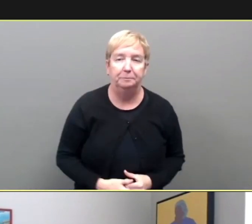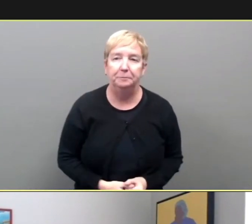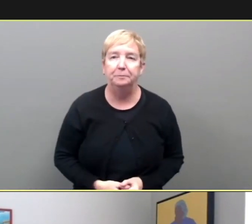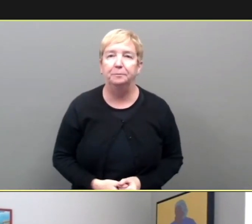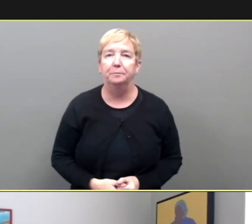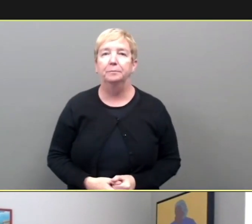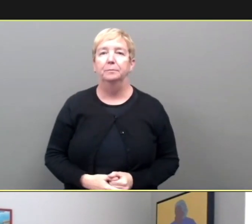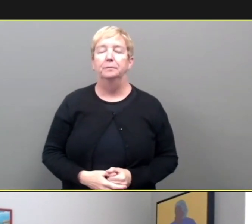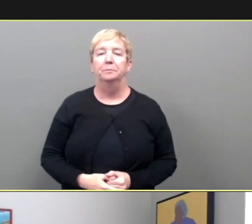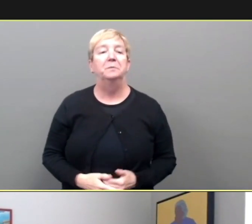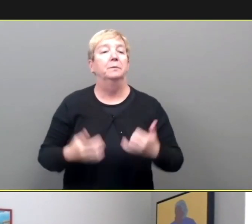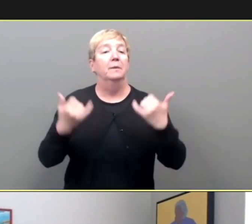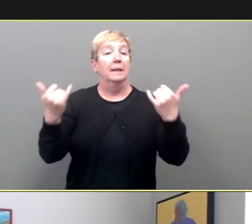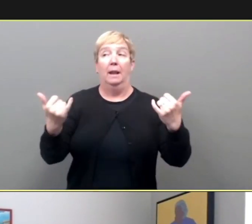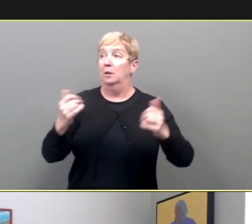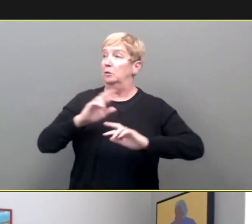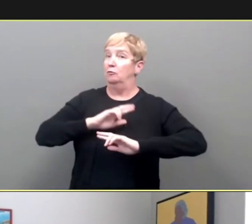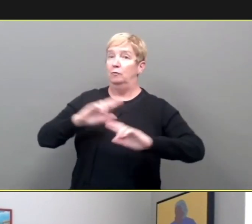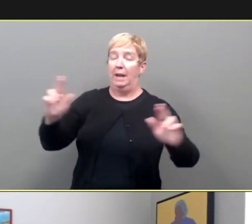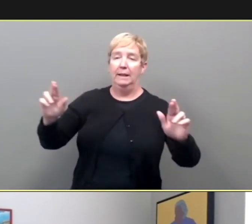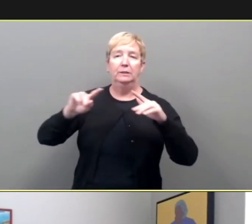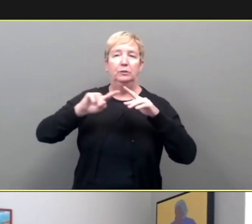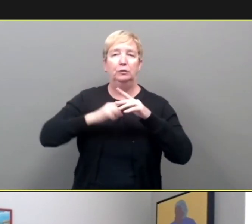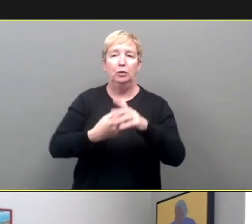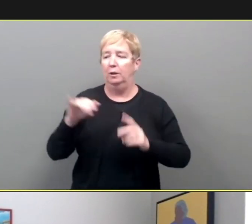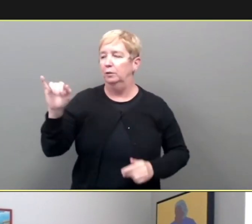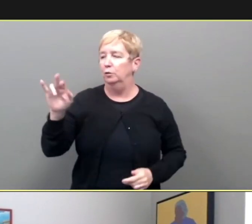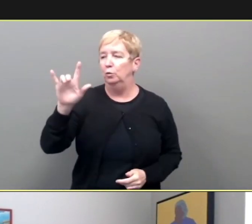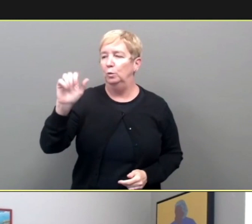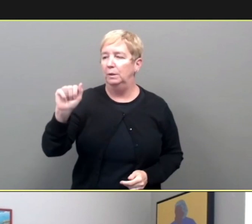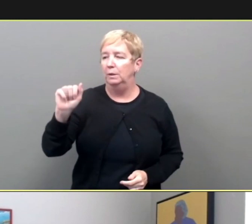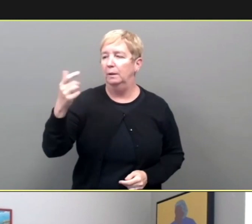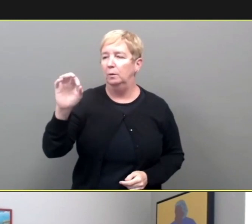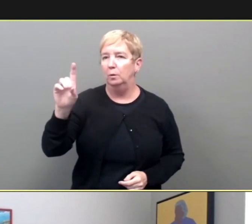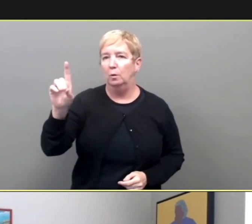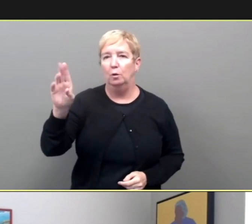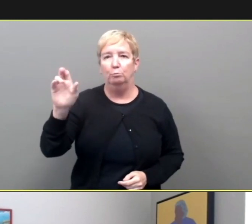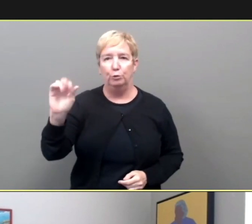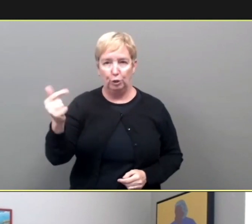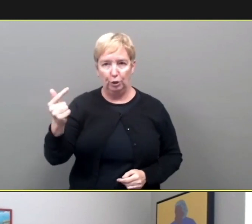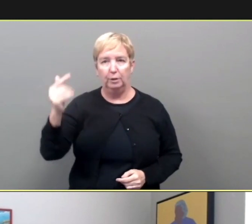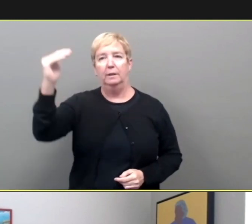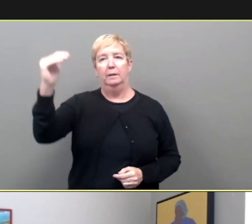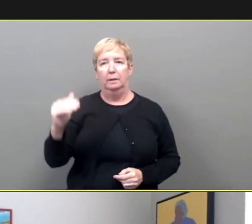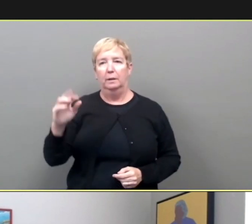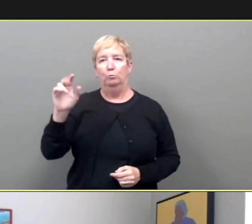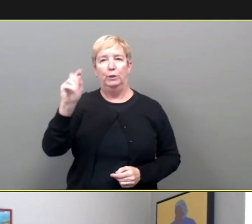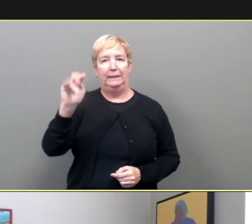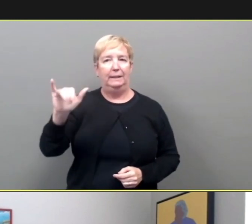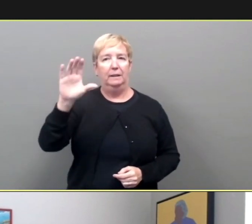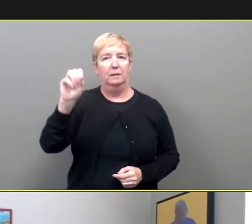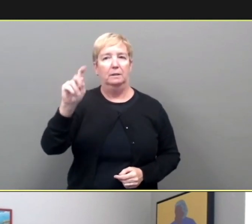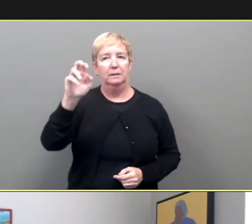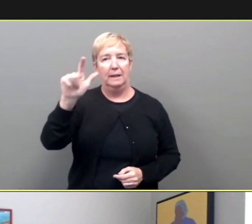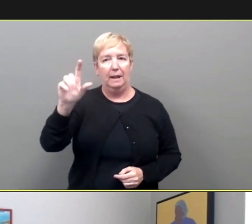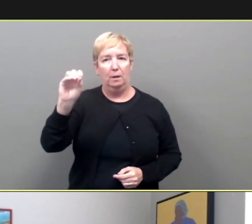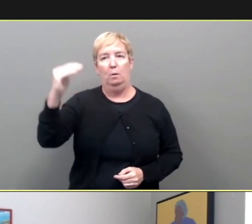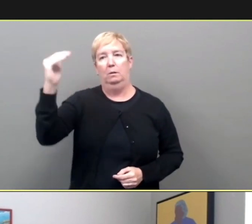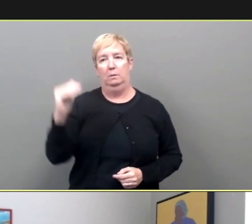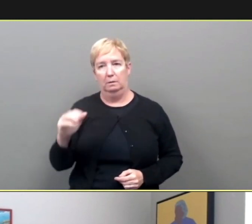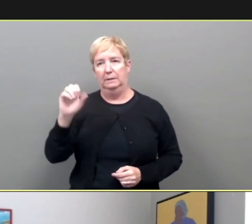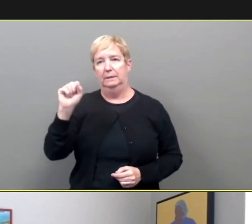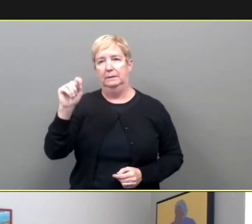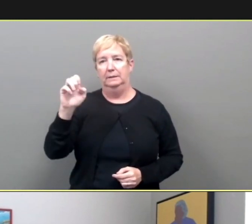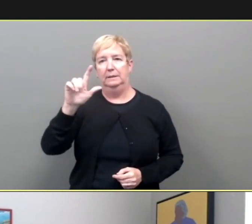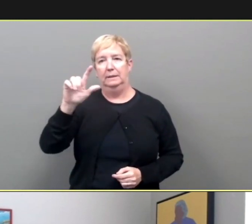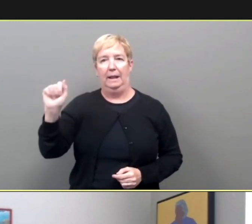to. So with that, we'll start with Julia Goldberg, followed by Brittany Costello and Stella Sun. And final reminder, if you could just name